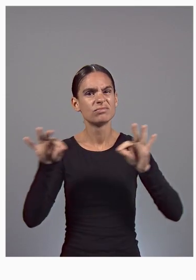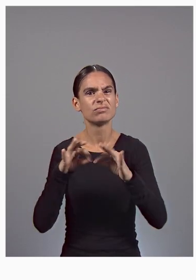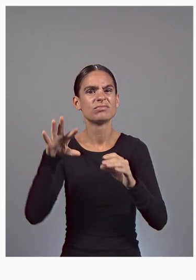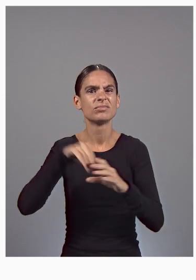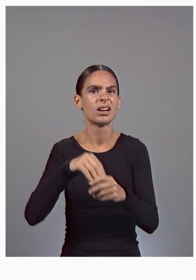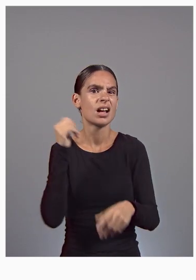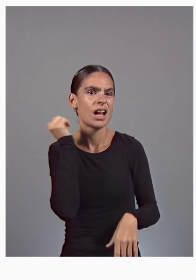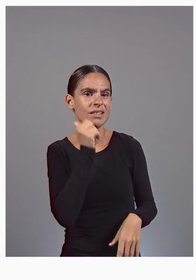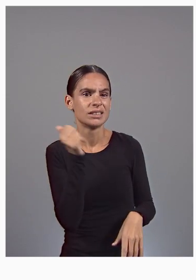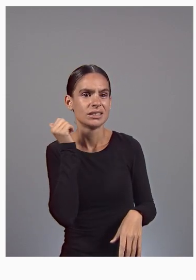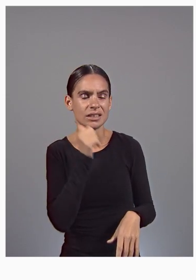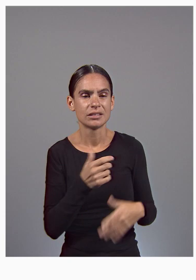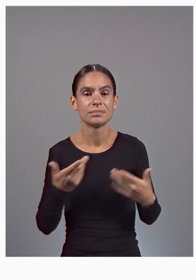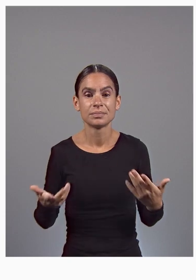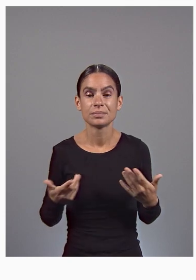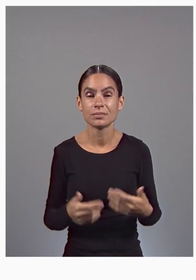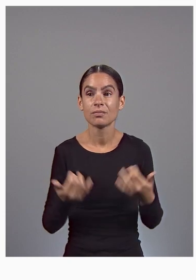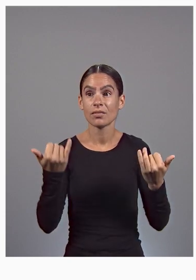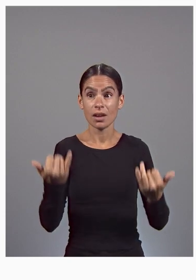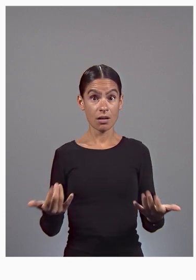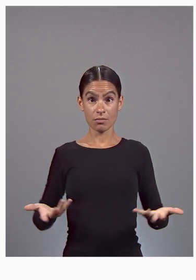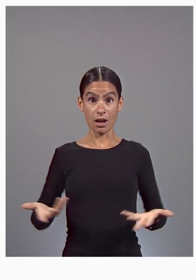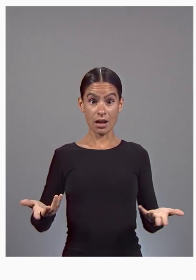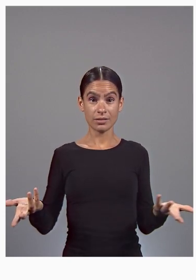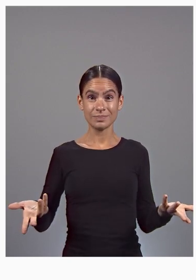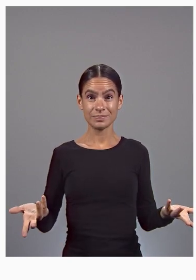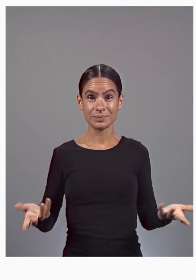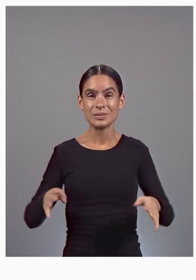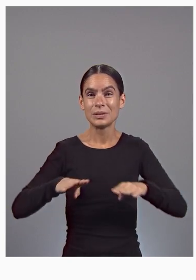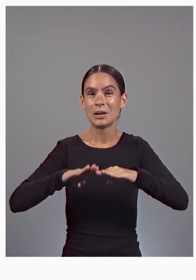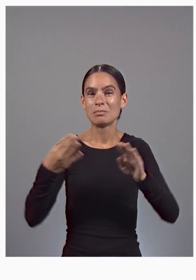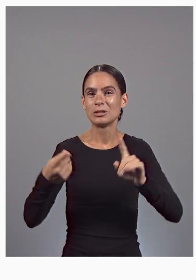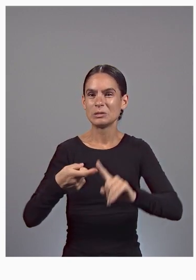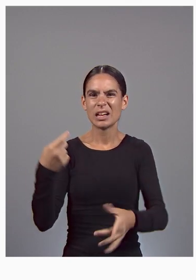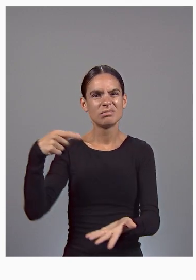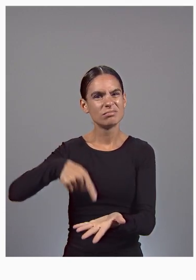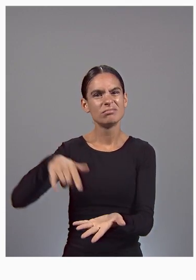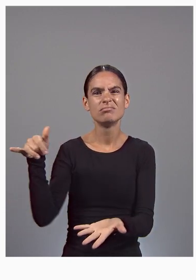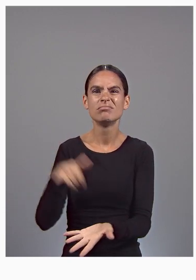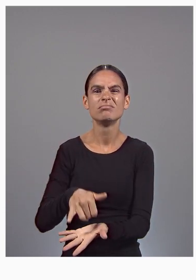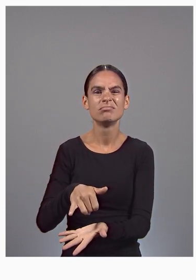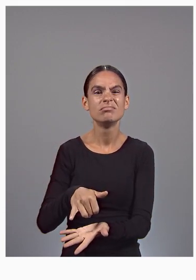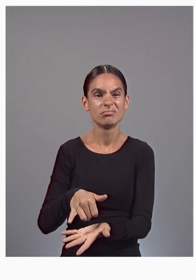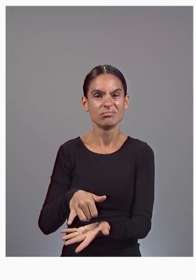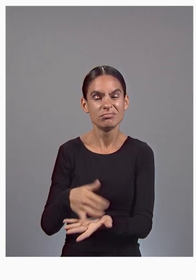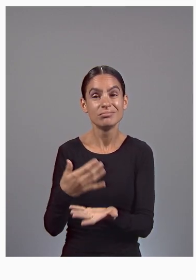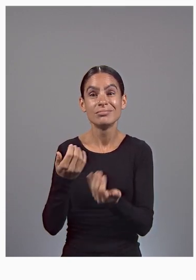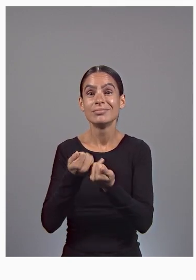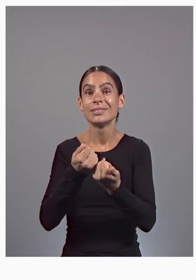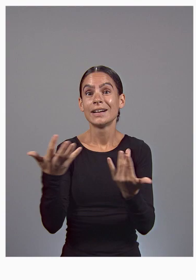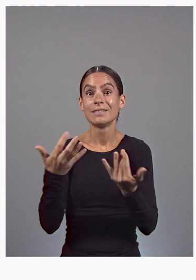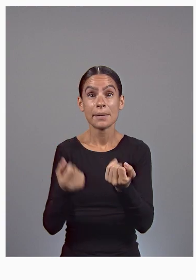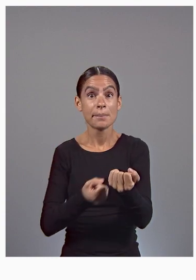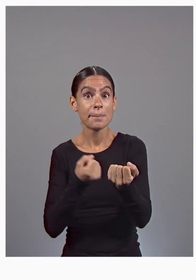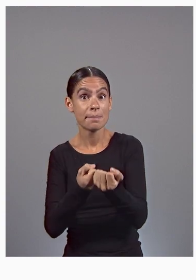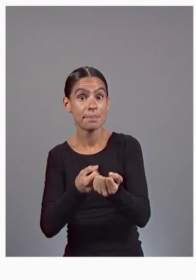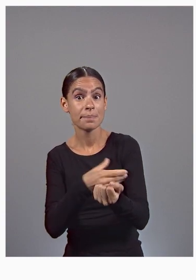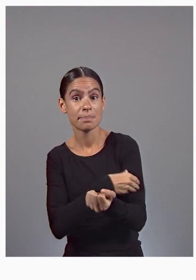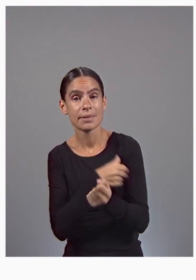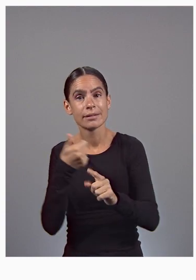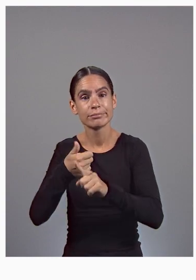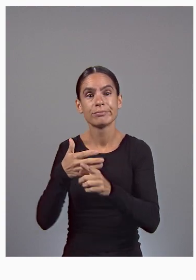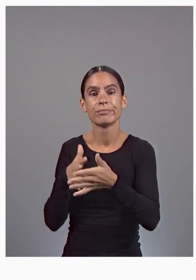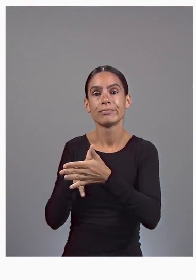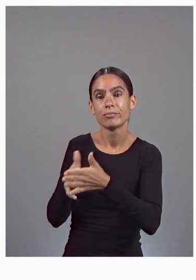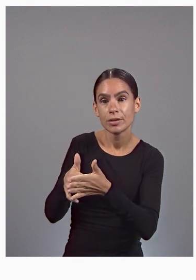what? Open source is here to stay, but everything it powers is vulnerable. The incidents are real and they